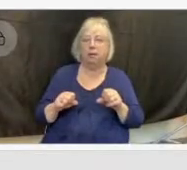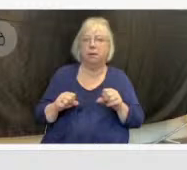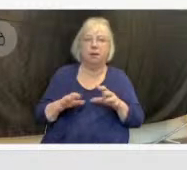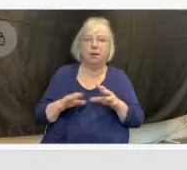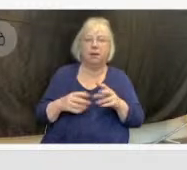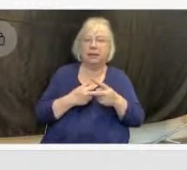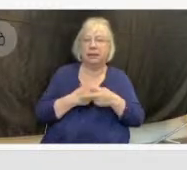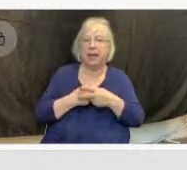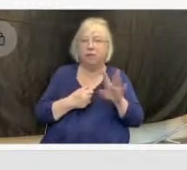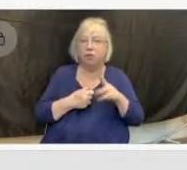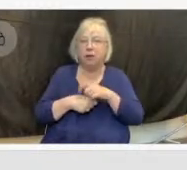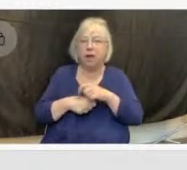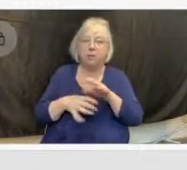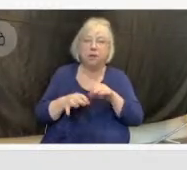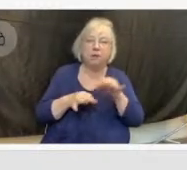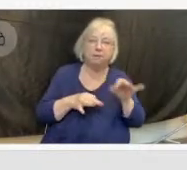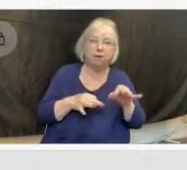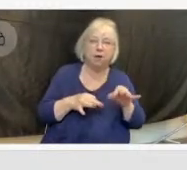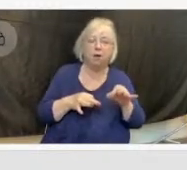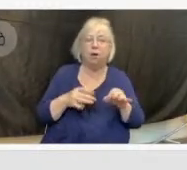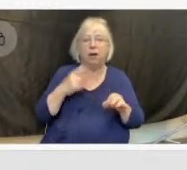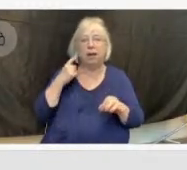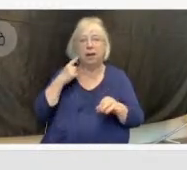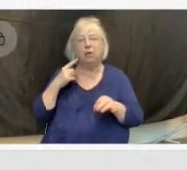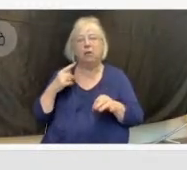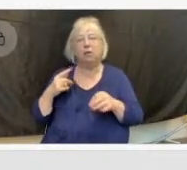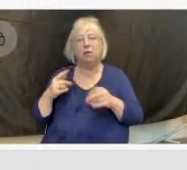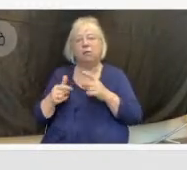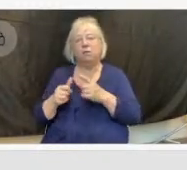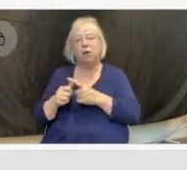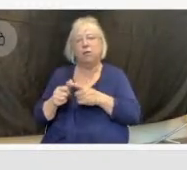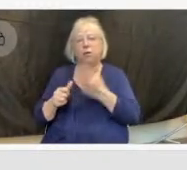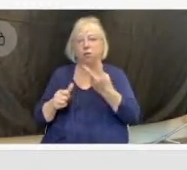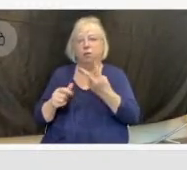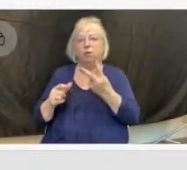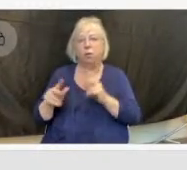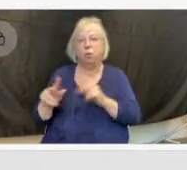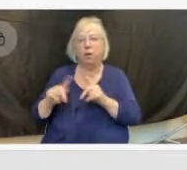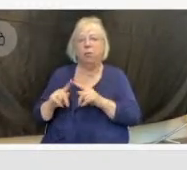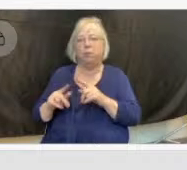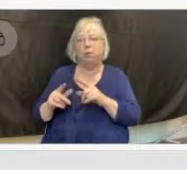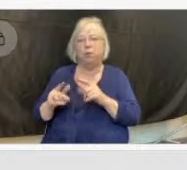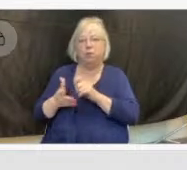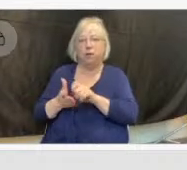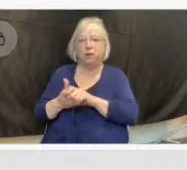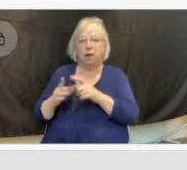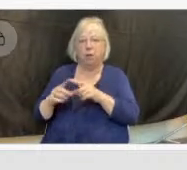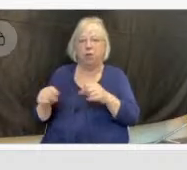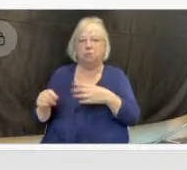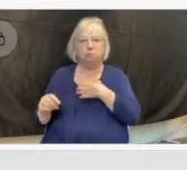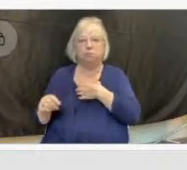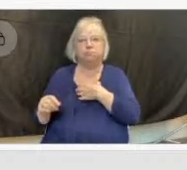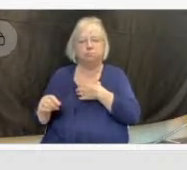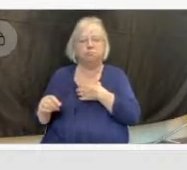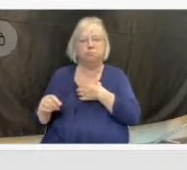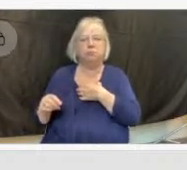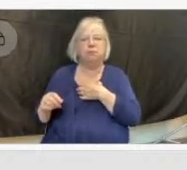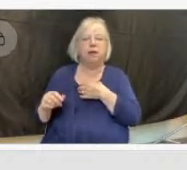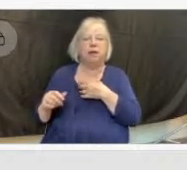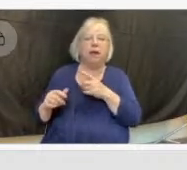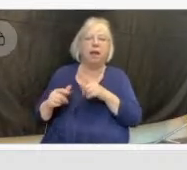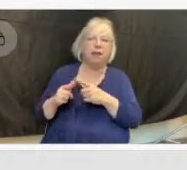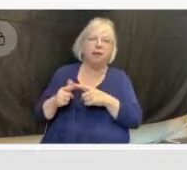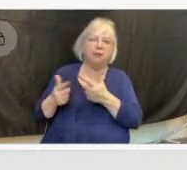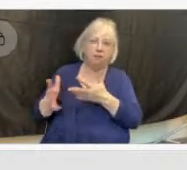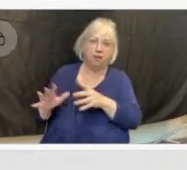your time, or you can defer to your two opposition cards that you have here and save your time for after they